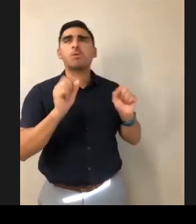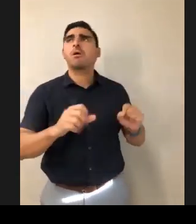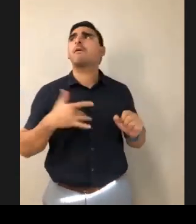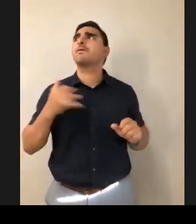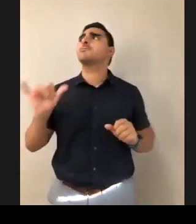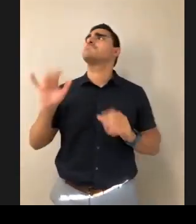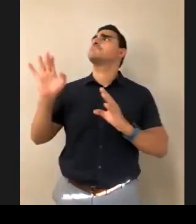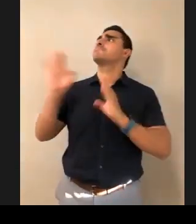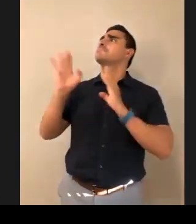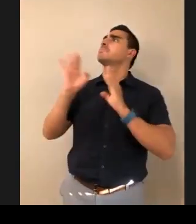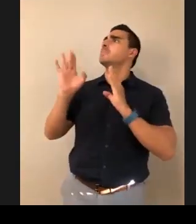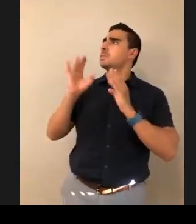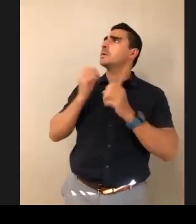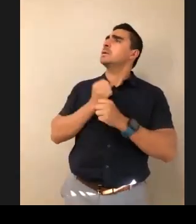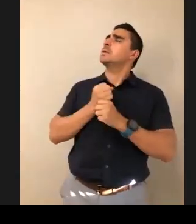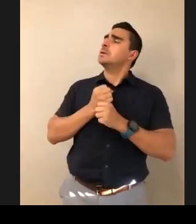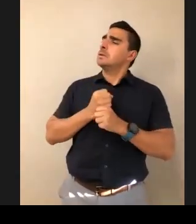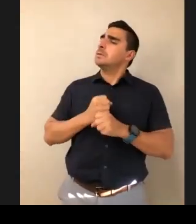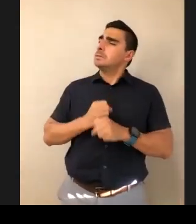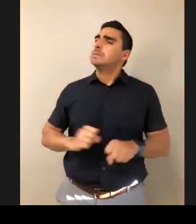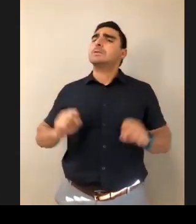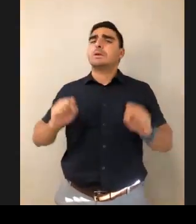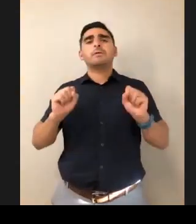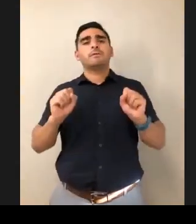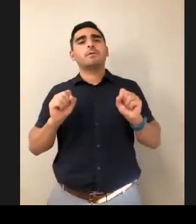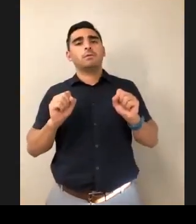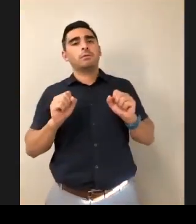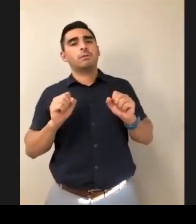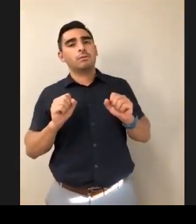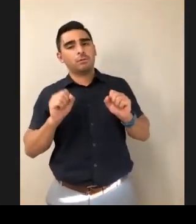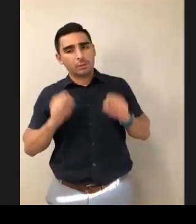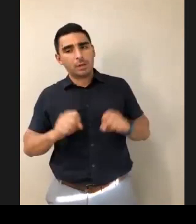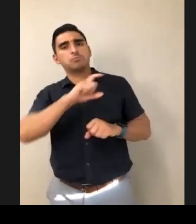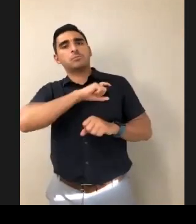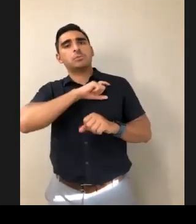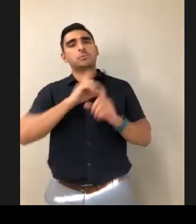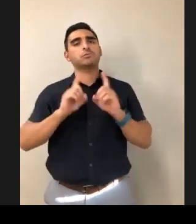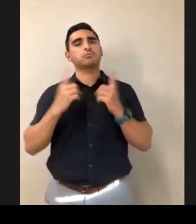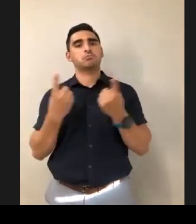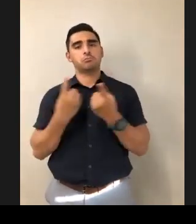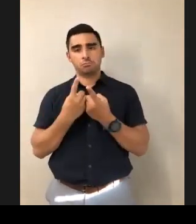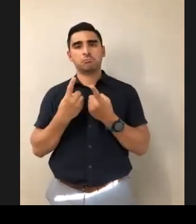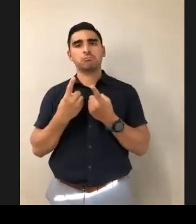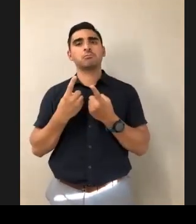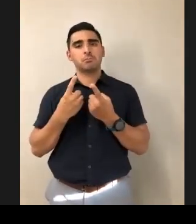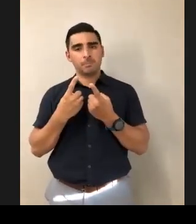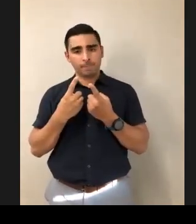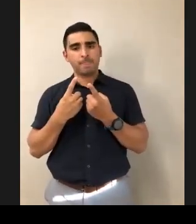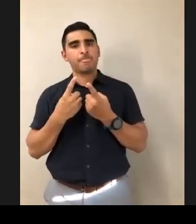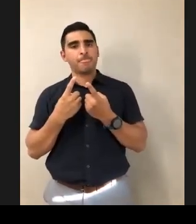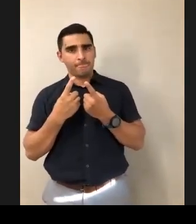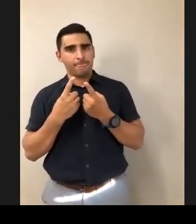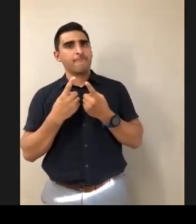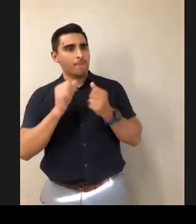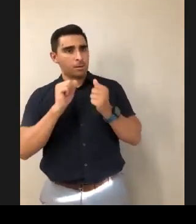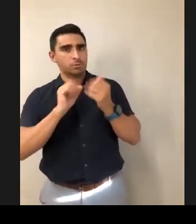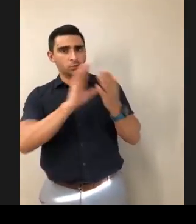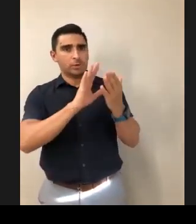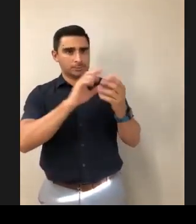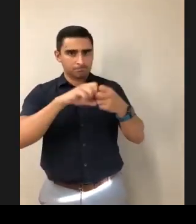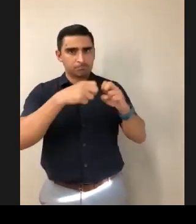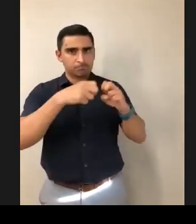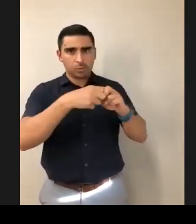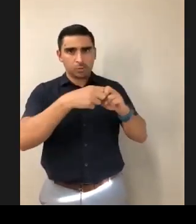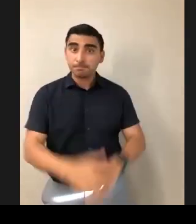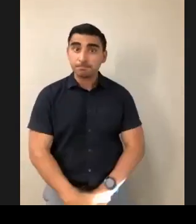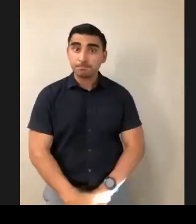safer, and still allow the police department to have to engage those issues.